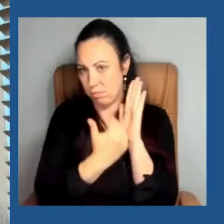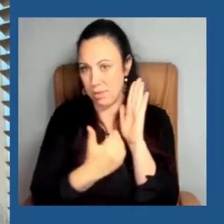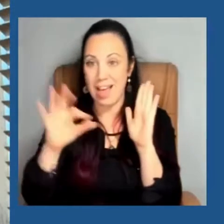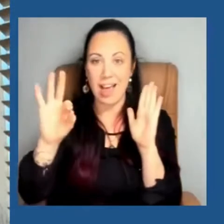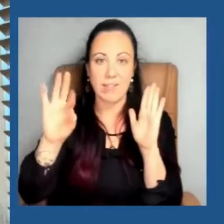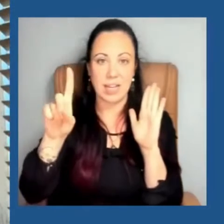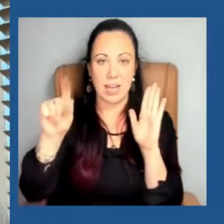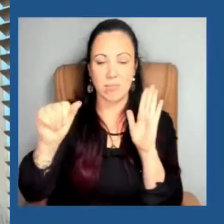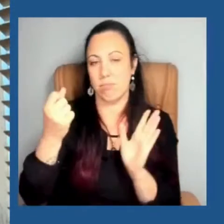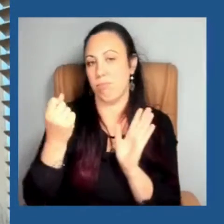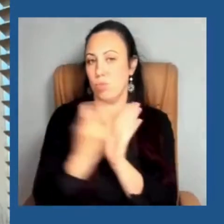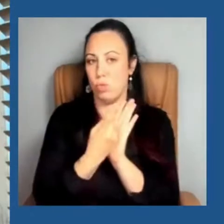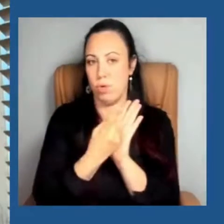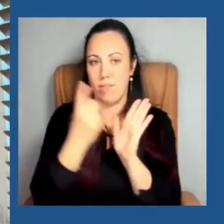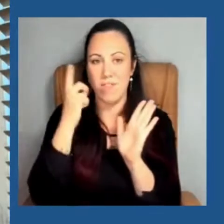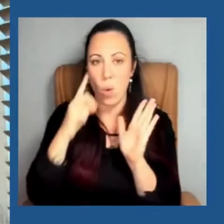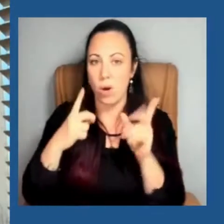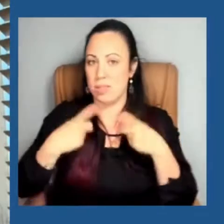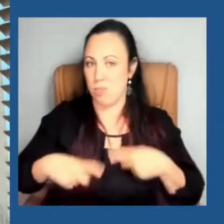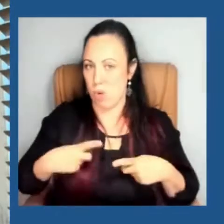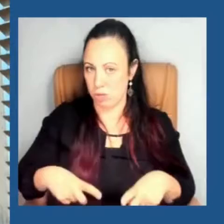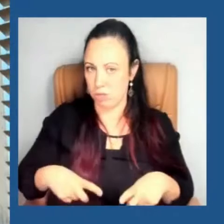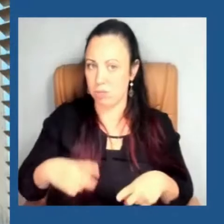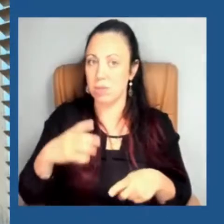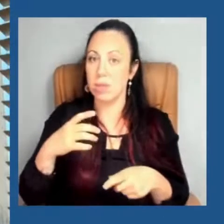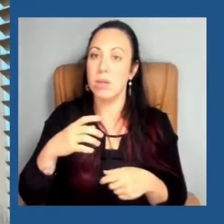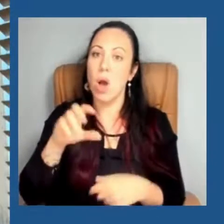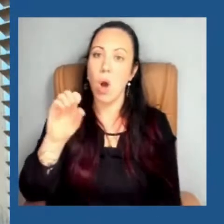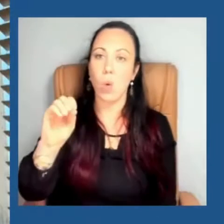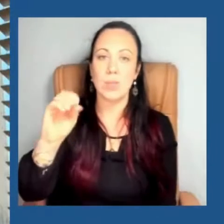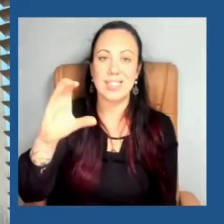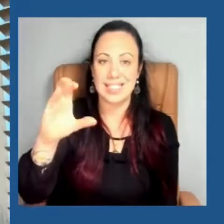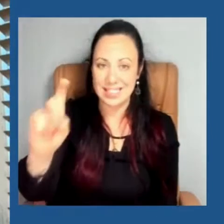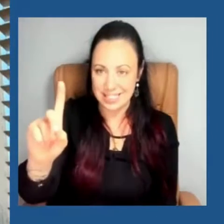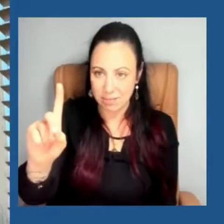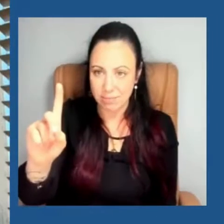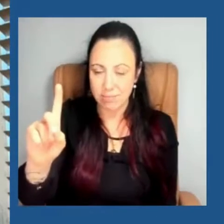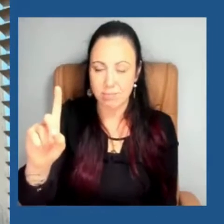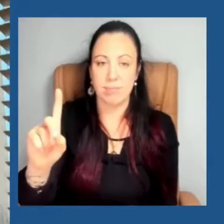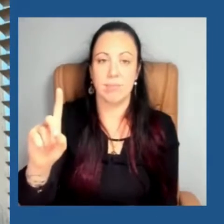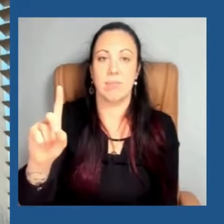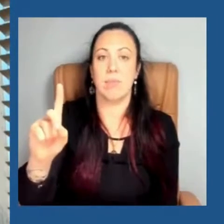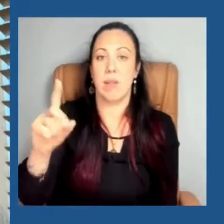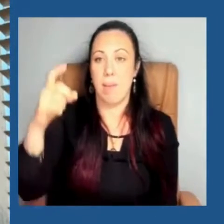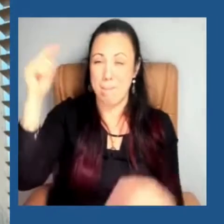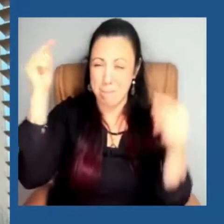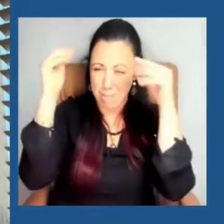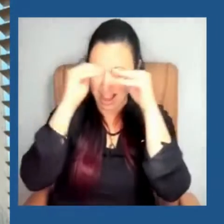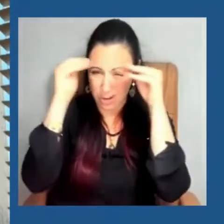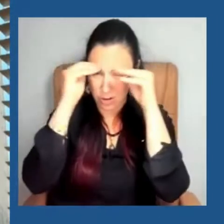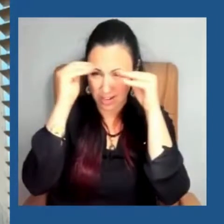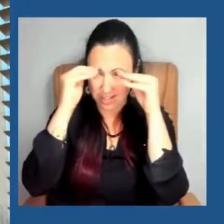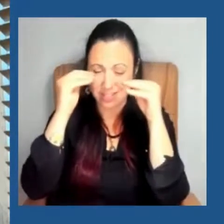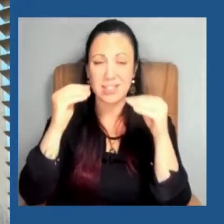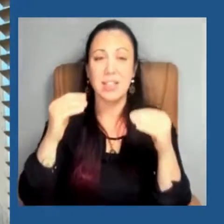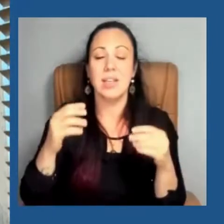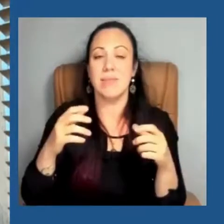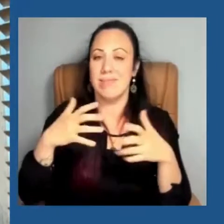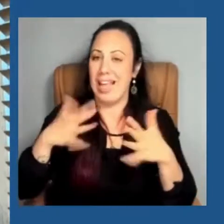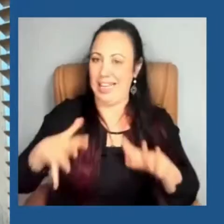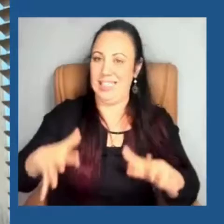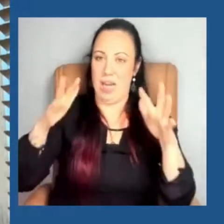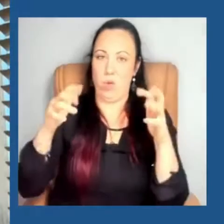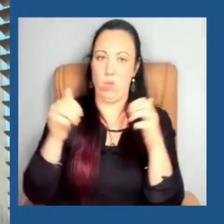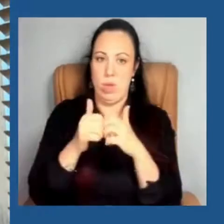for treatment-resistant depression, obsessive-compulsive disorder or OCD, migraine, anxiety with depression, and